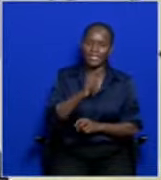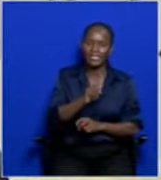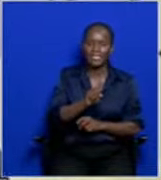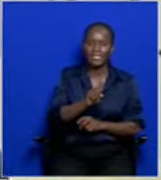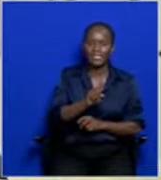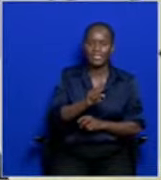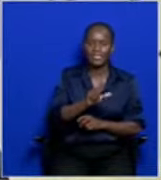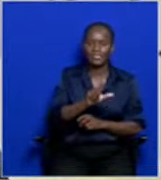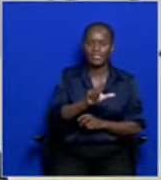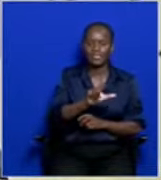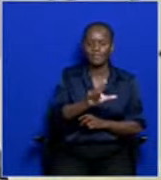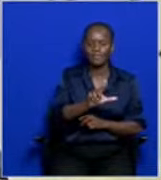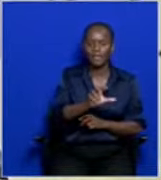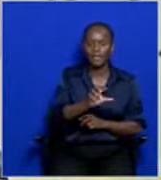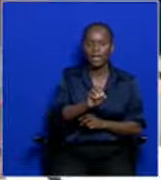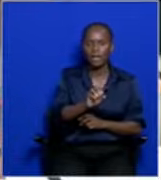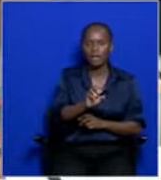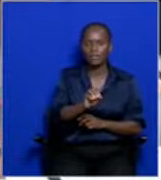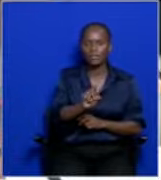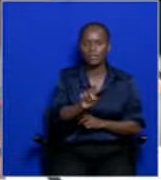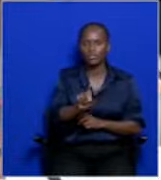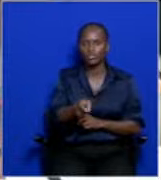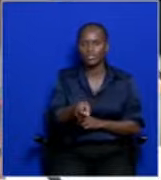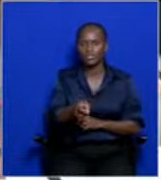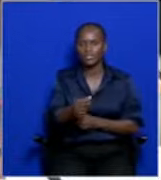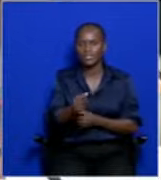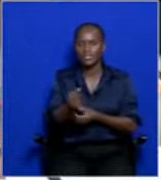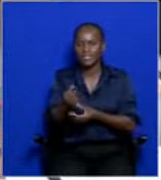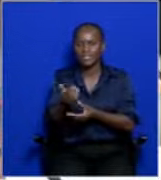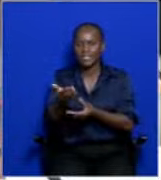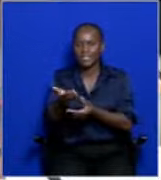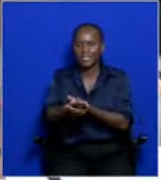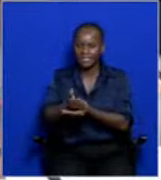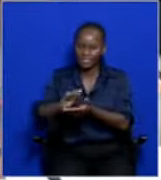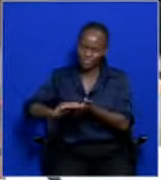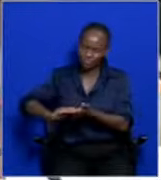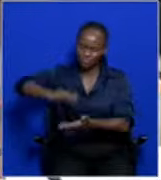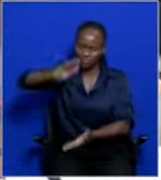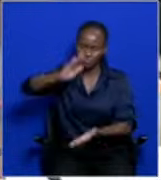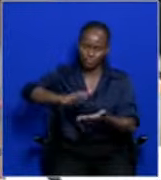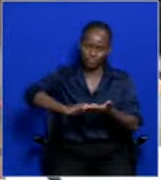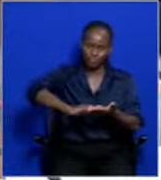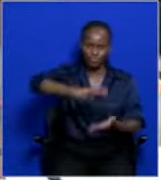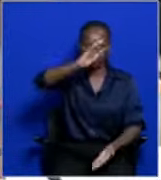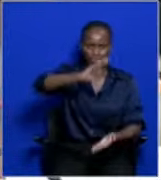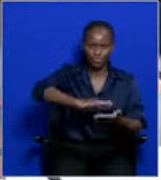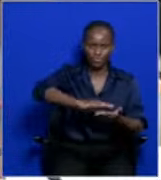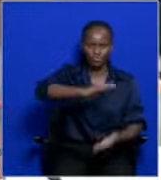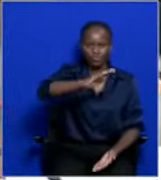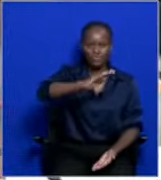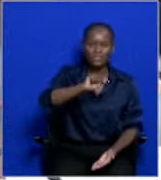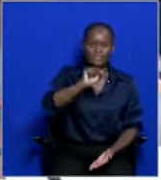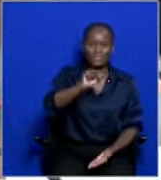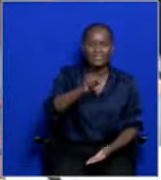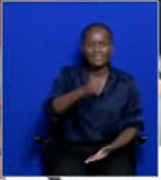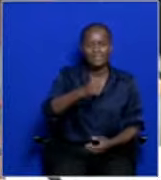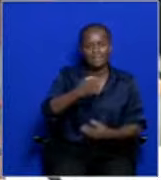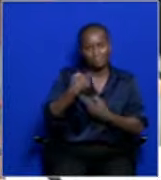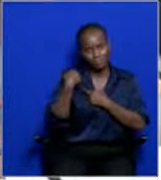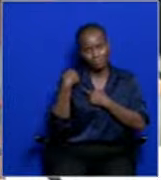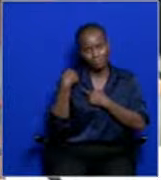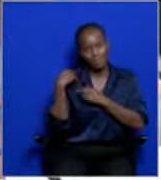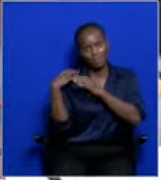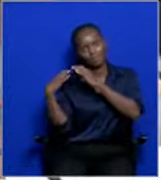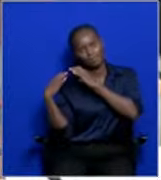727 cases and all other activities that I was doing. Yes. So it's the workload that